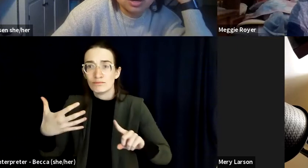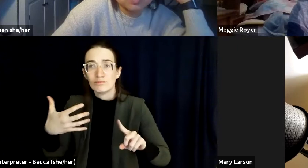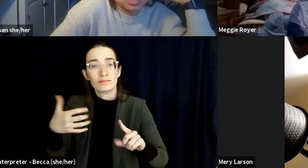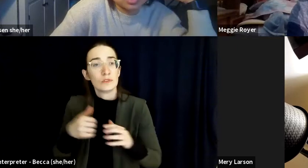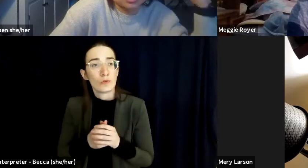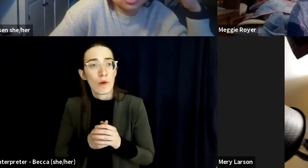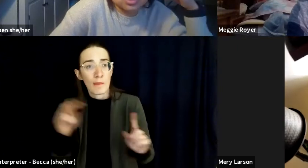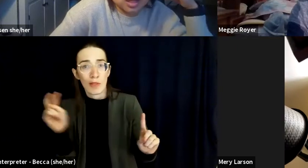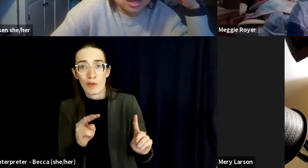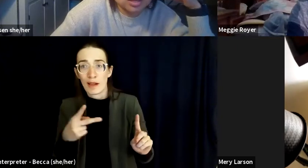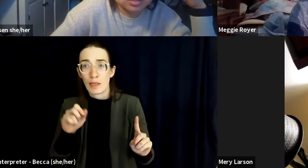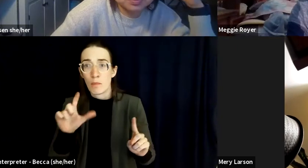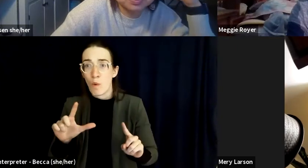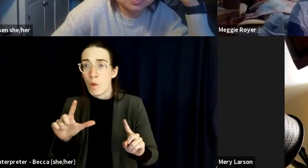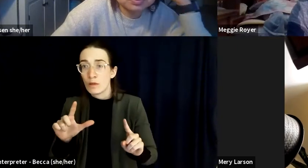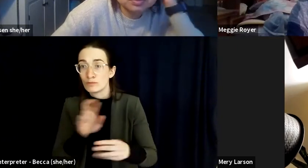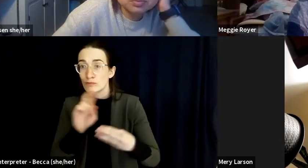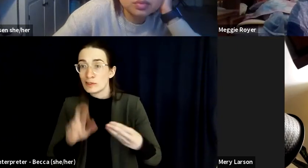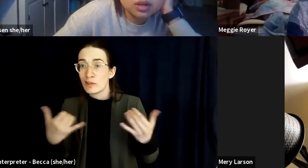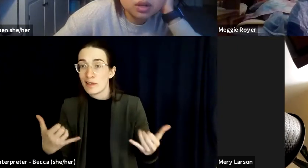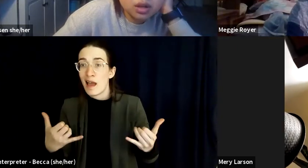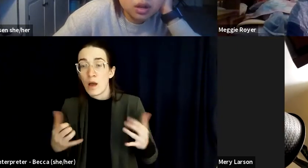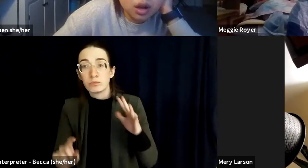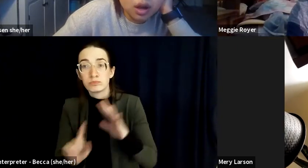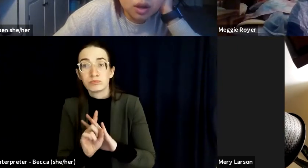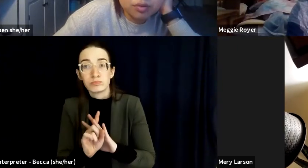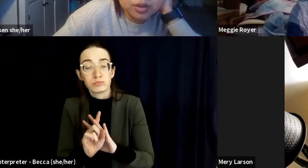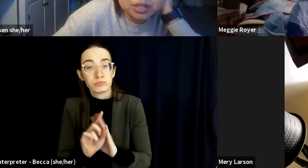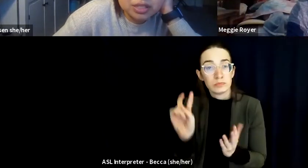poll here, and it looks like